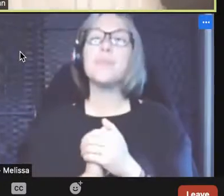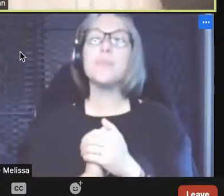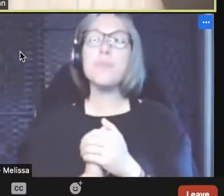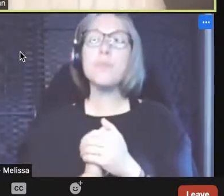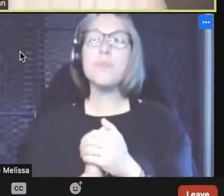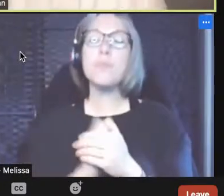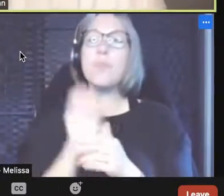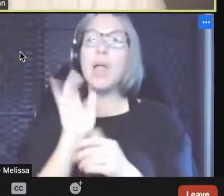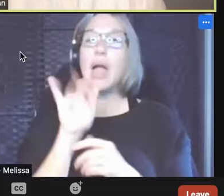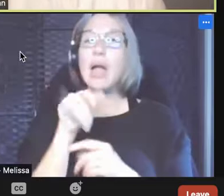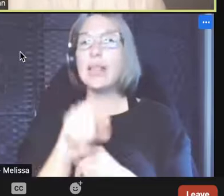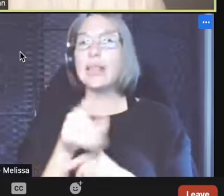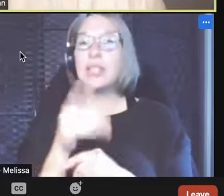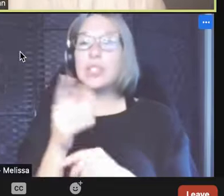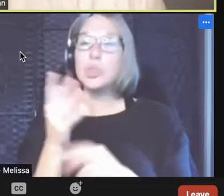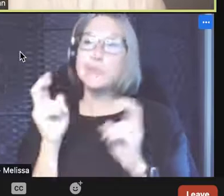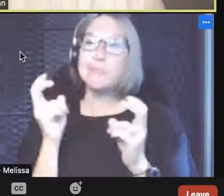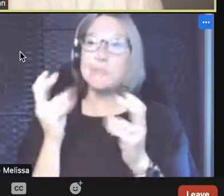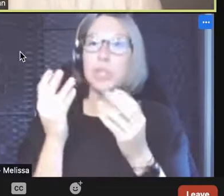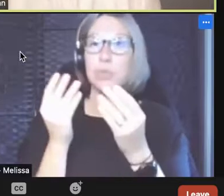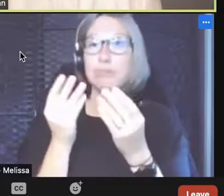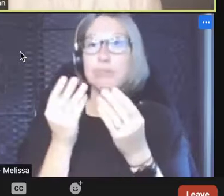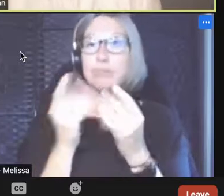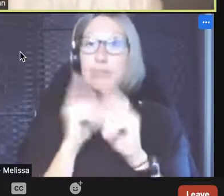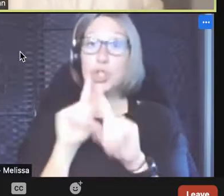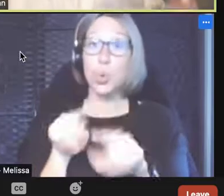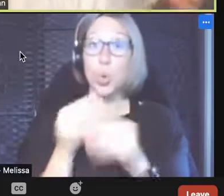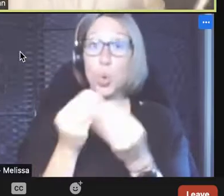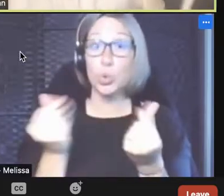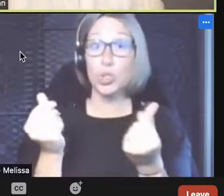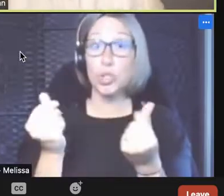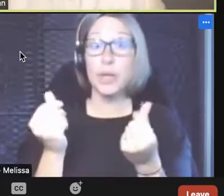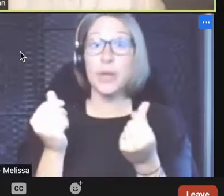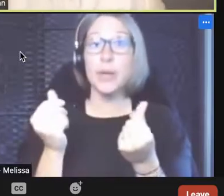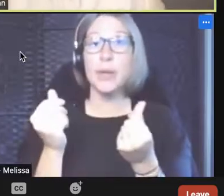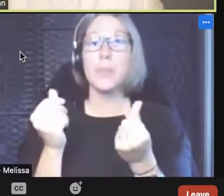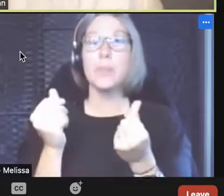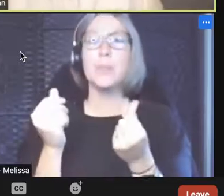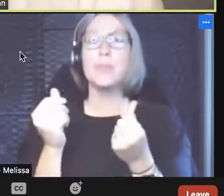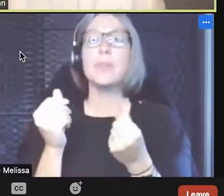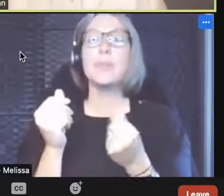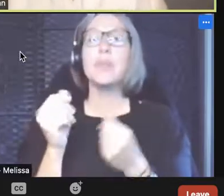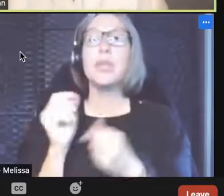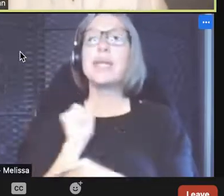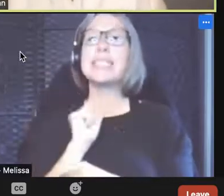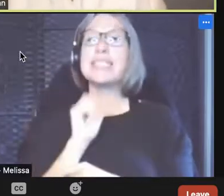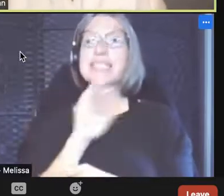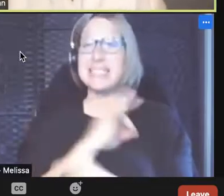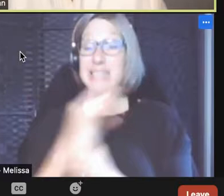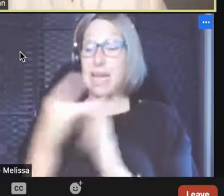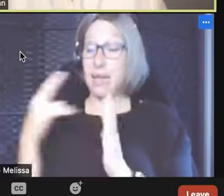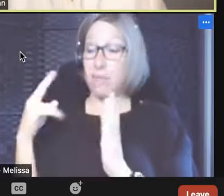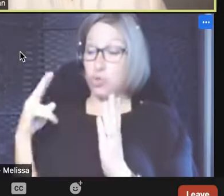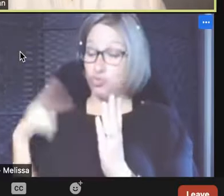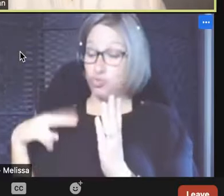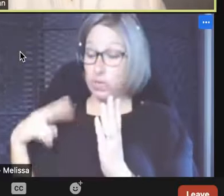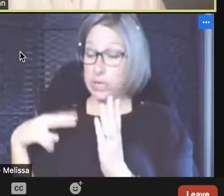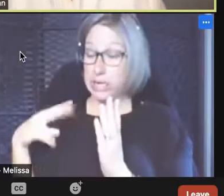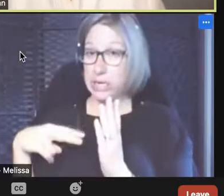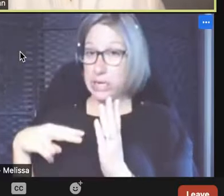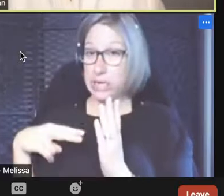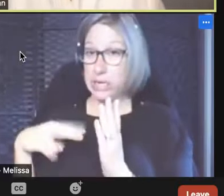this was sort of the solution. So during literacy, this is what was happening. Staff were reading a series